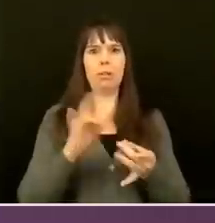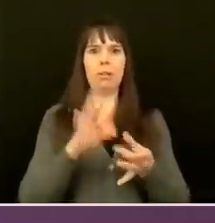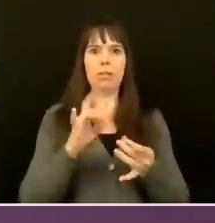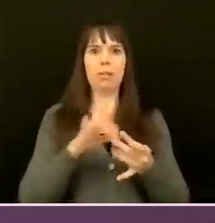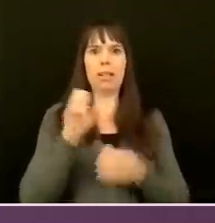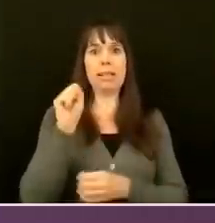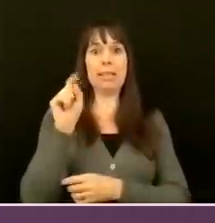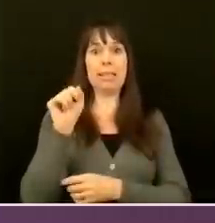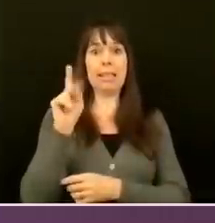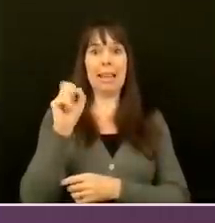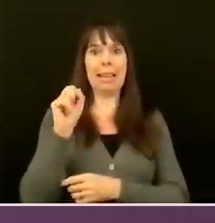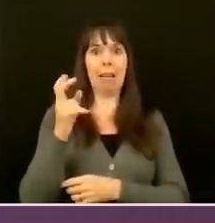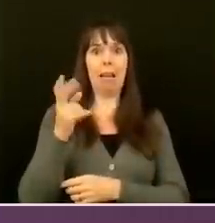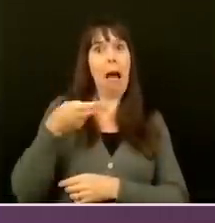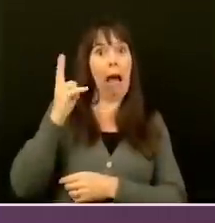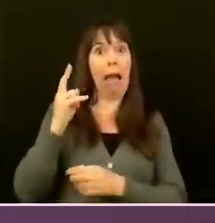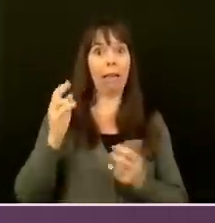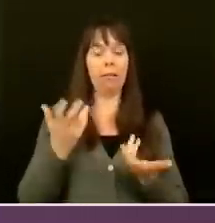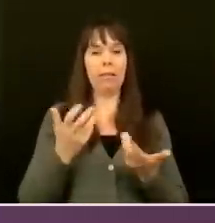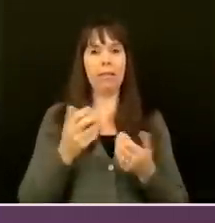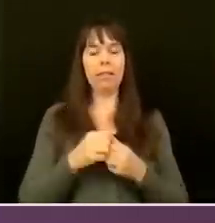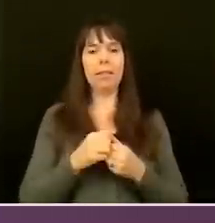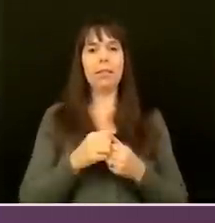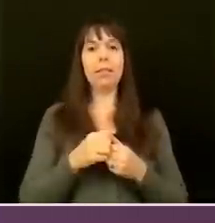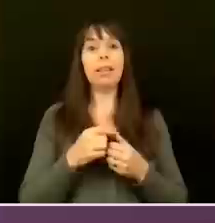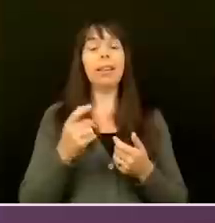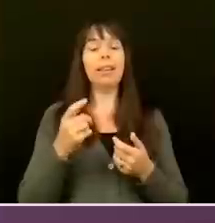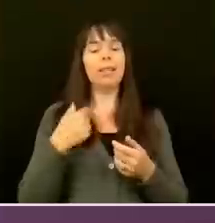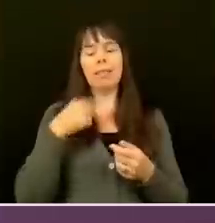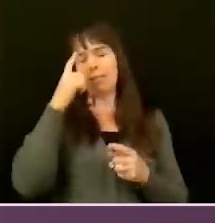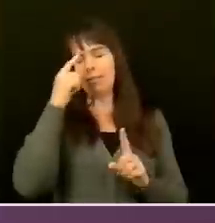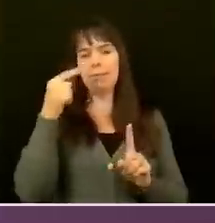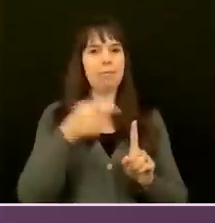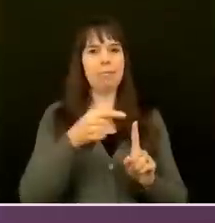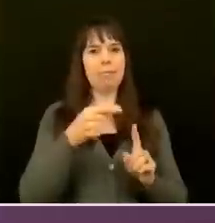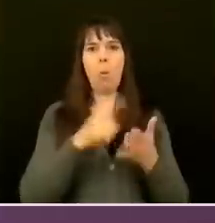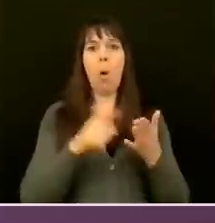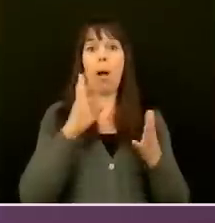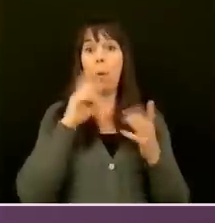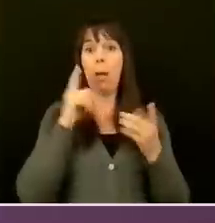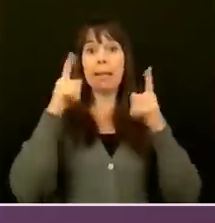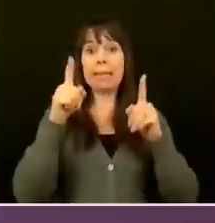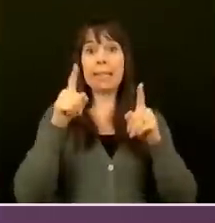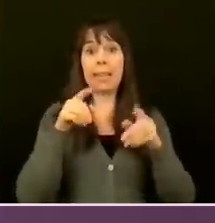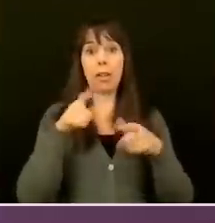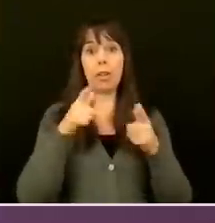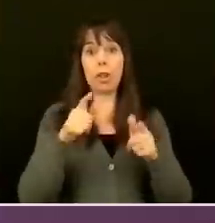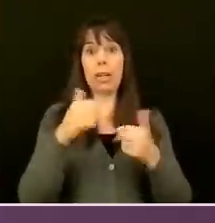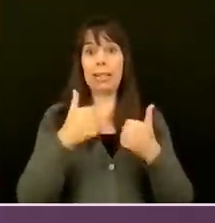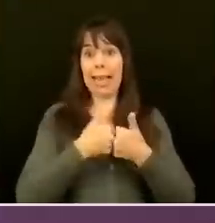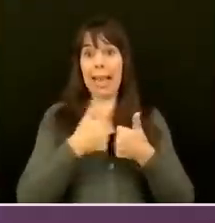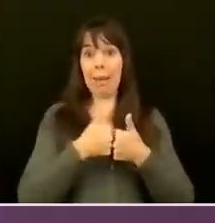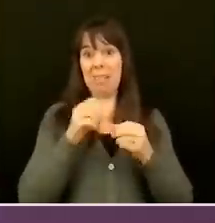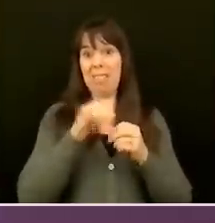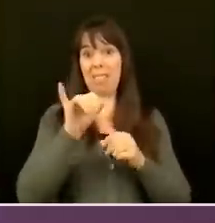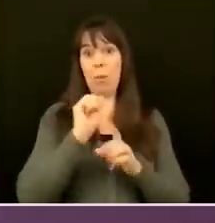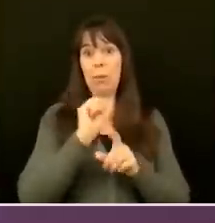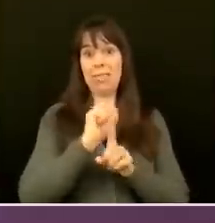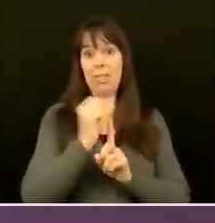the stakes. They're high. And it brings me back to what succeeds on the court in those situations.